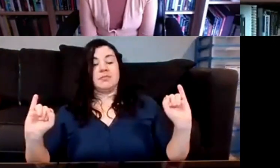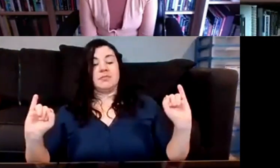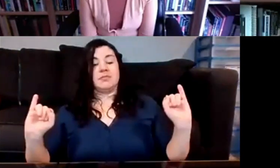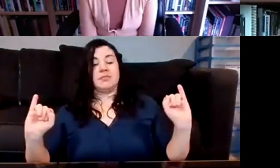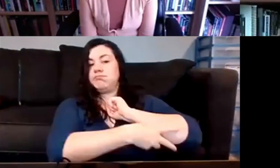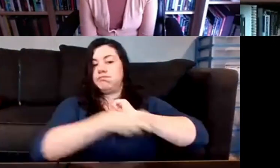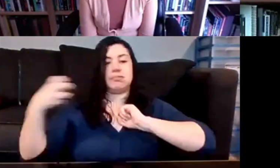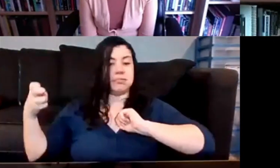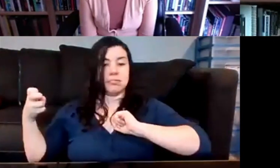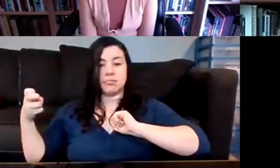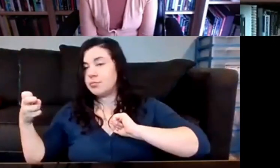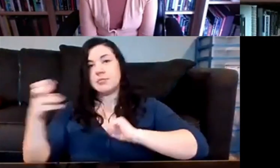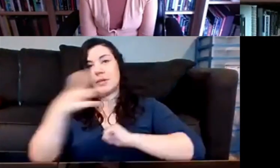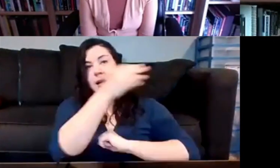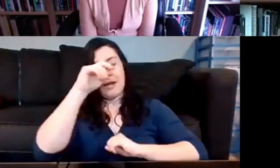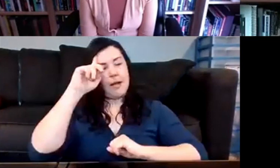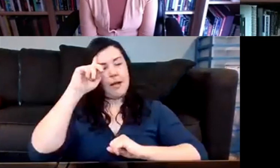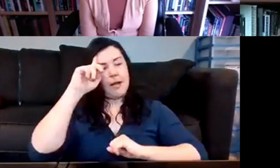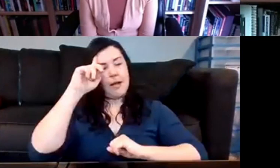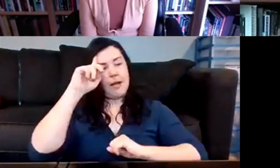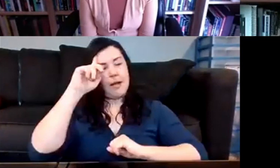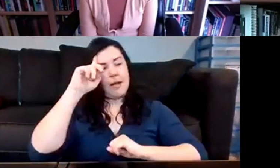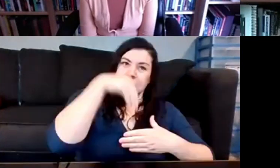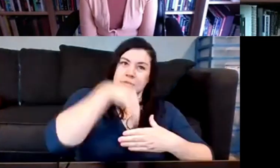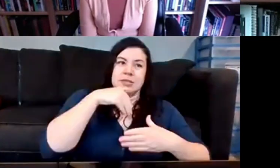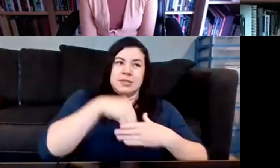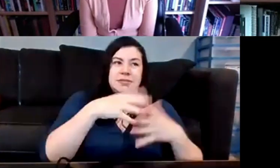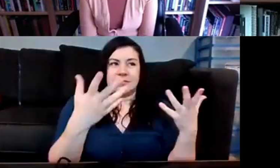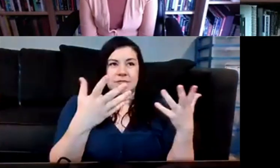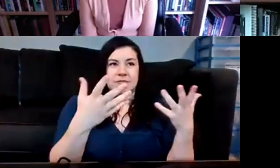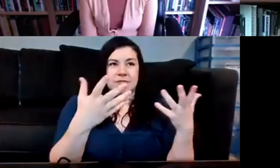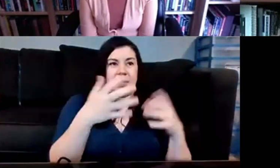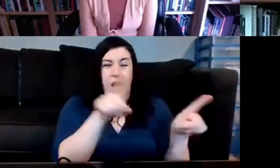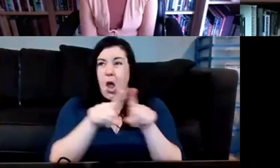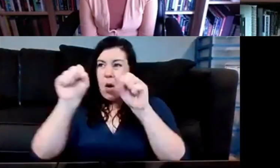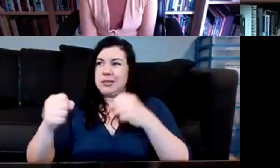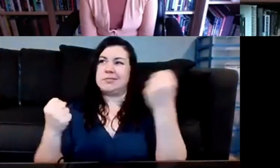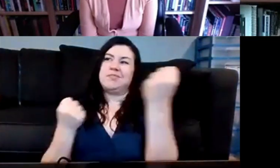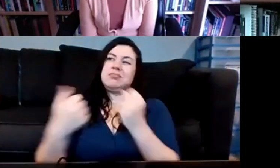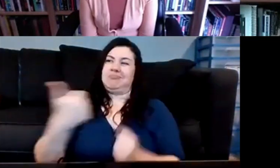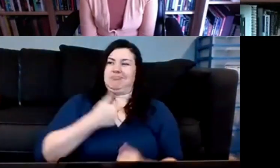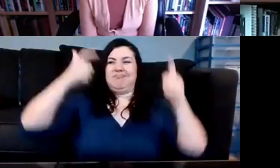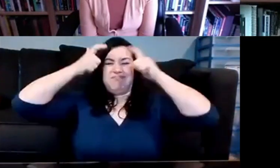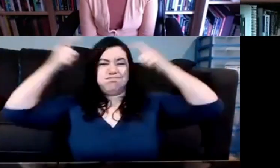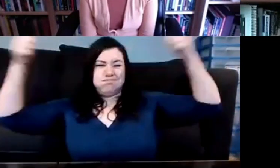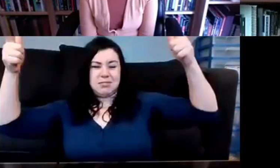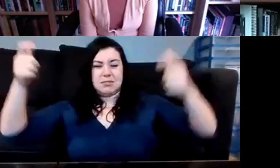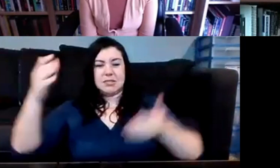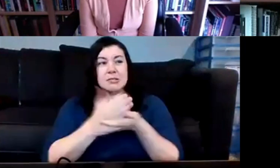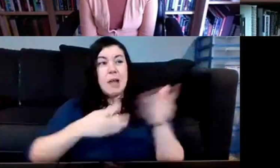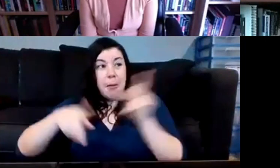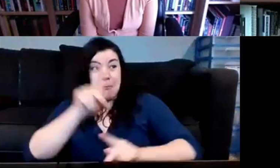self-interest. And that can be something that's even self-promotional. There's people out here building their careers off of sharing